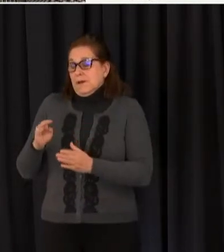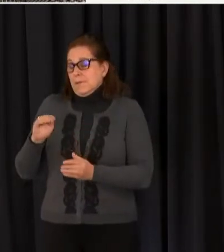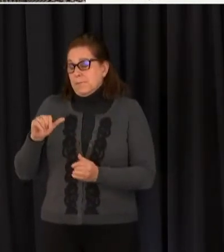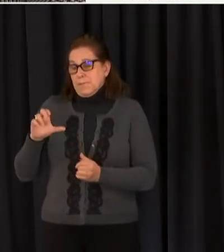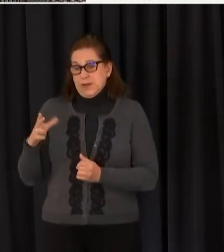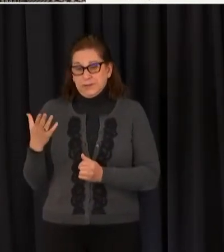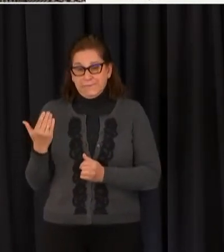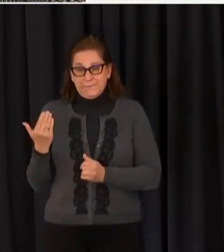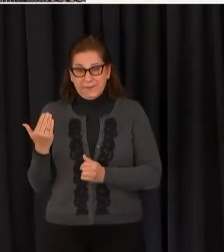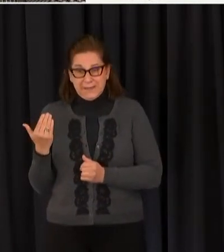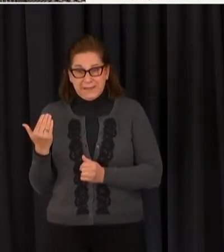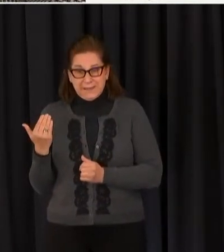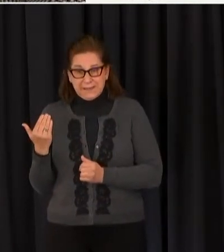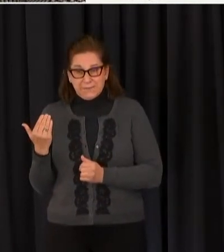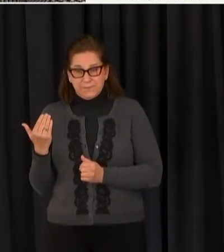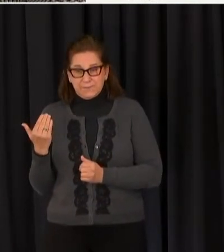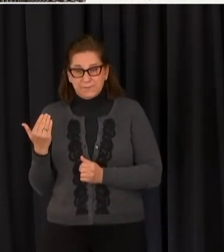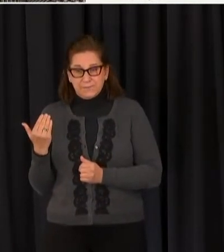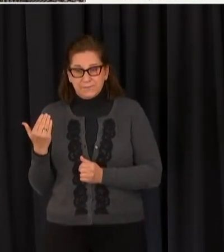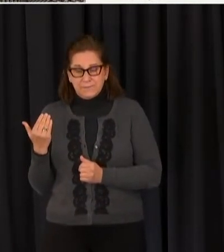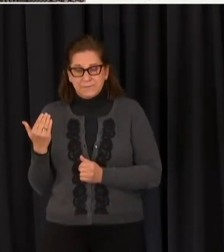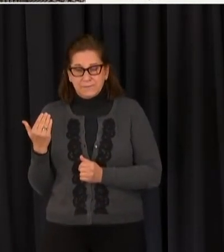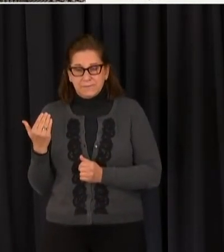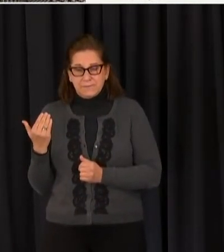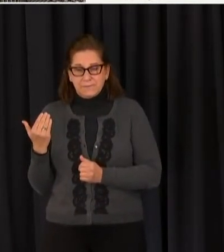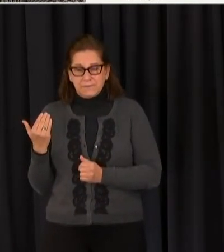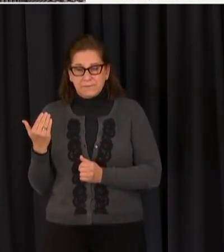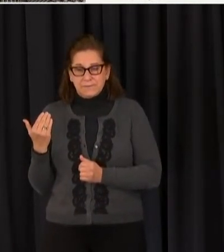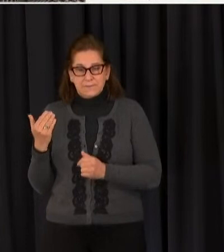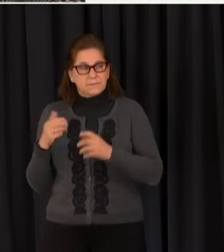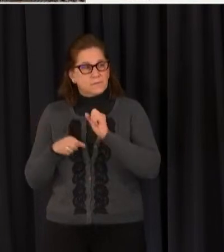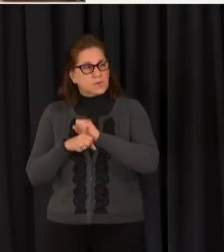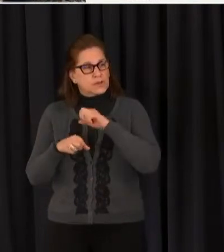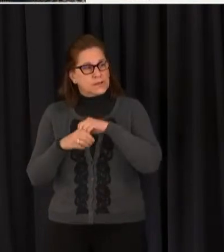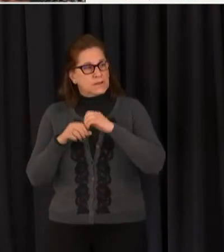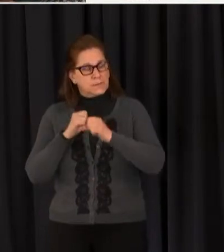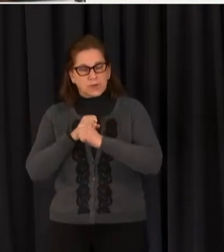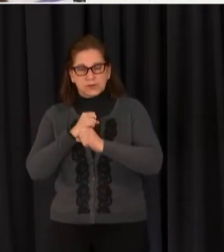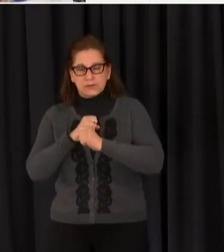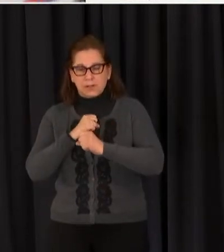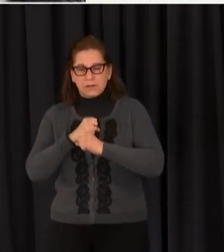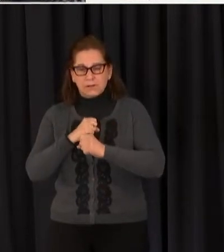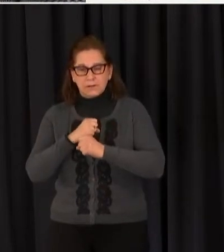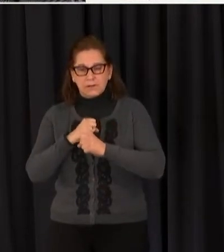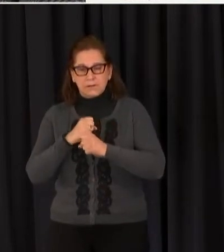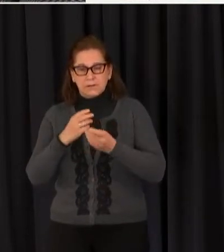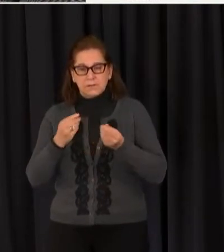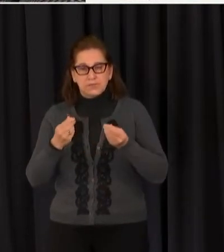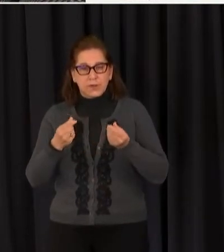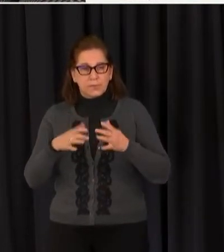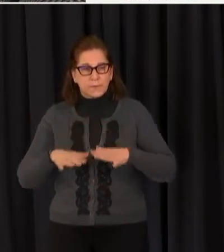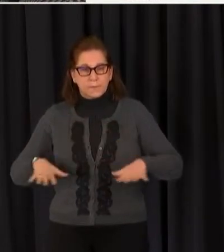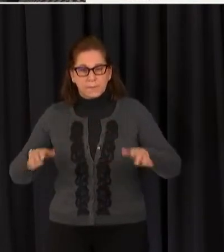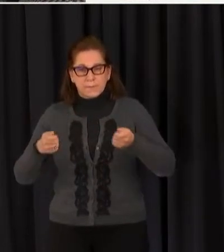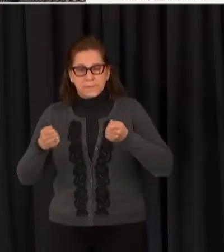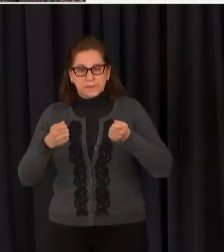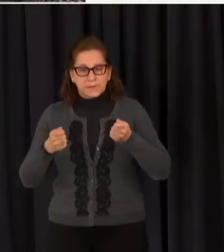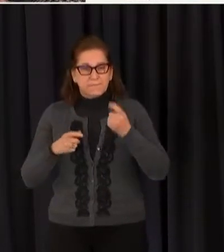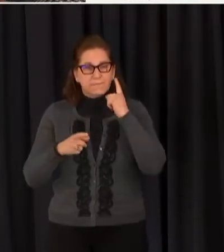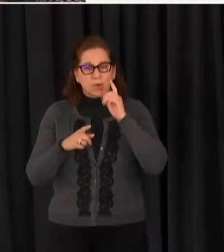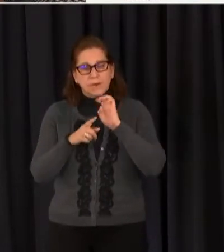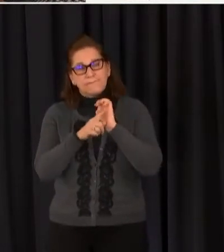week, individuals working in commercial and residential property management and environmental services. The week of